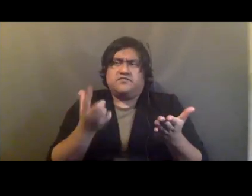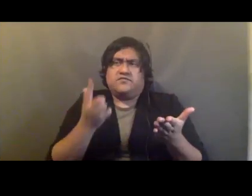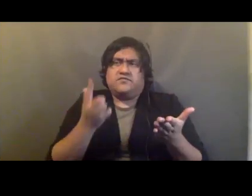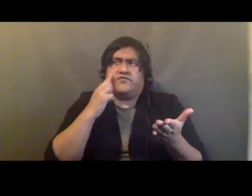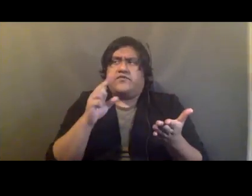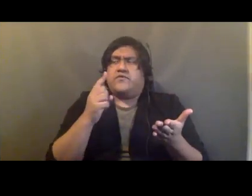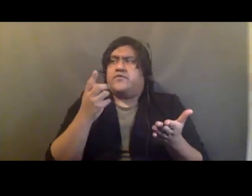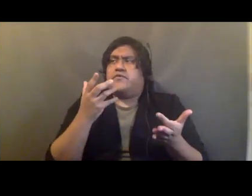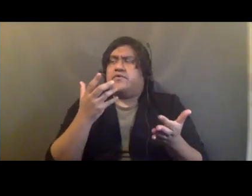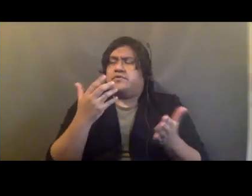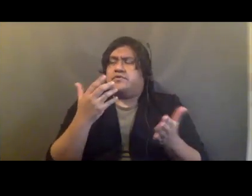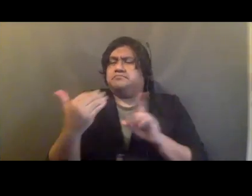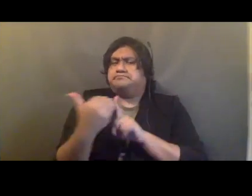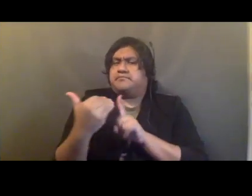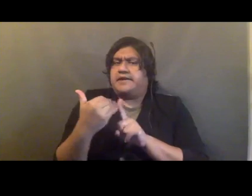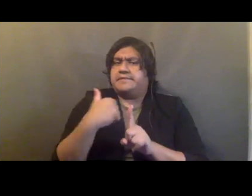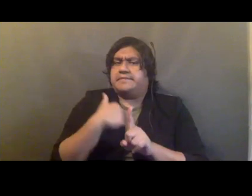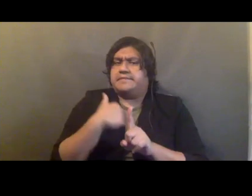the reminder, Dr. Weimer.